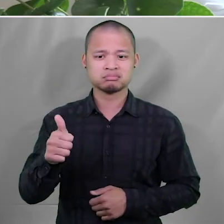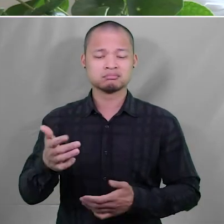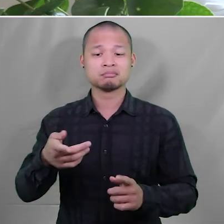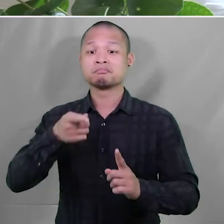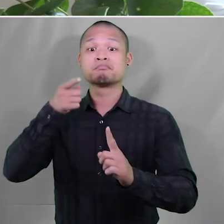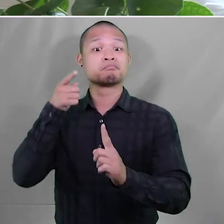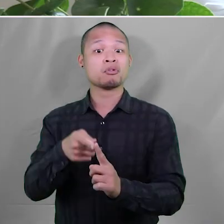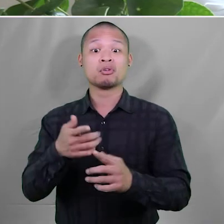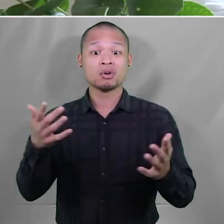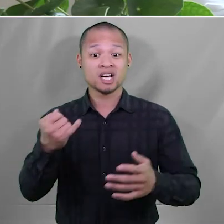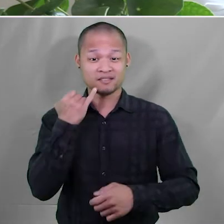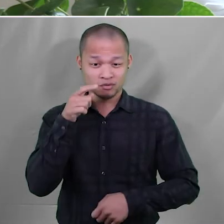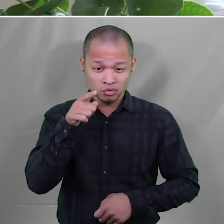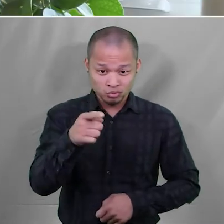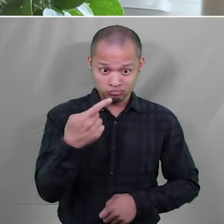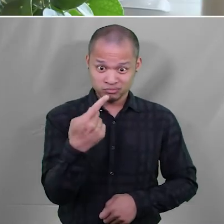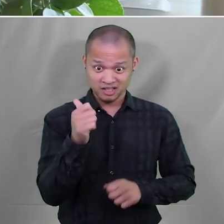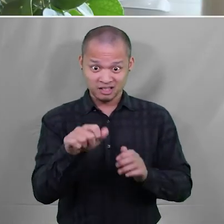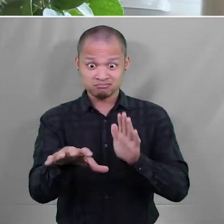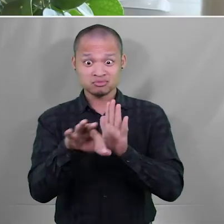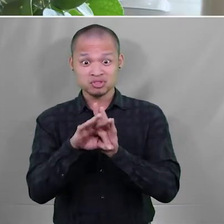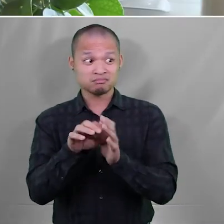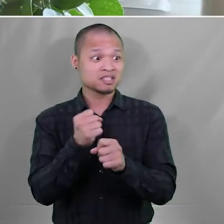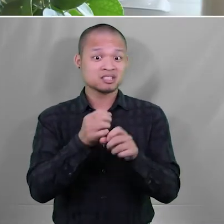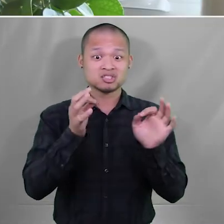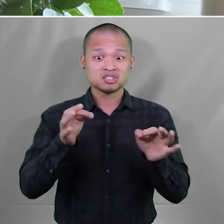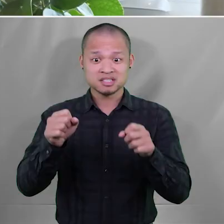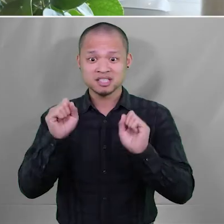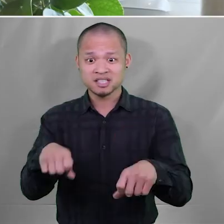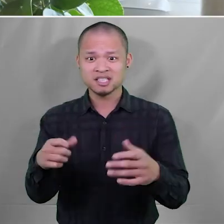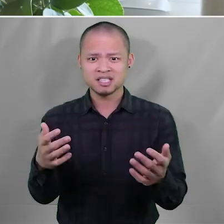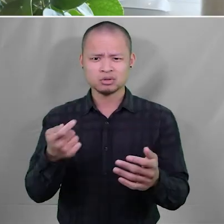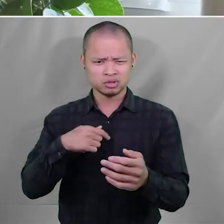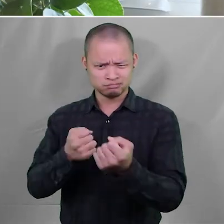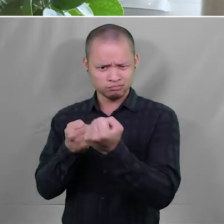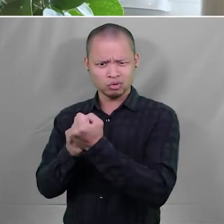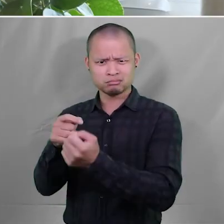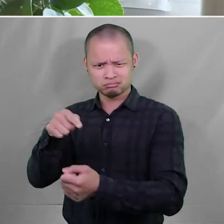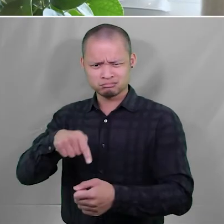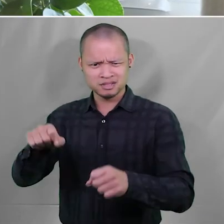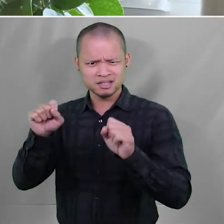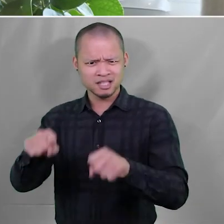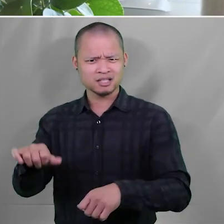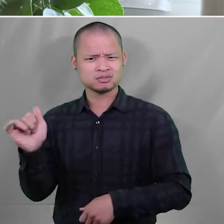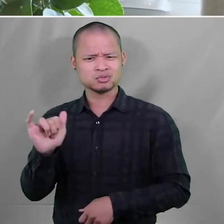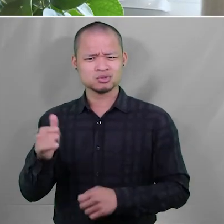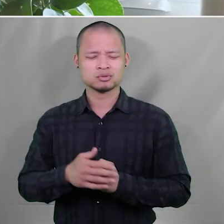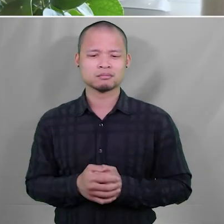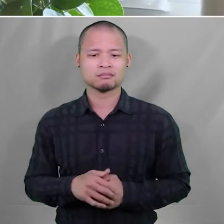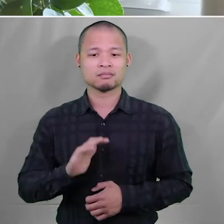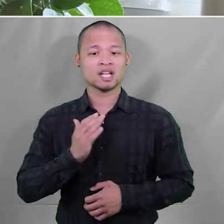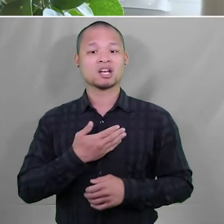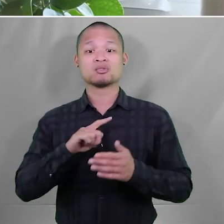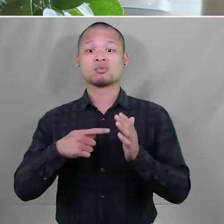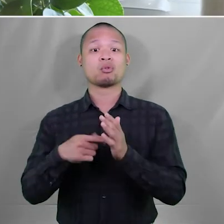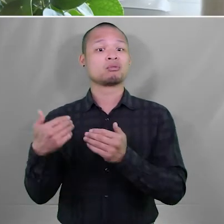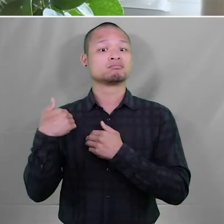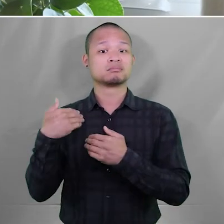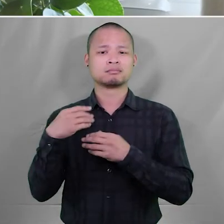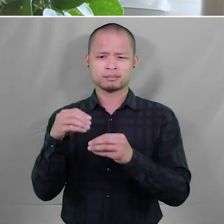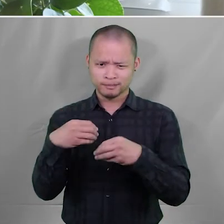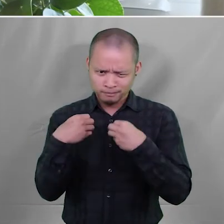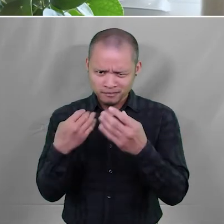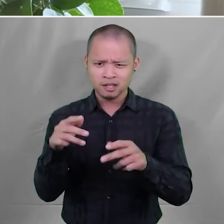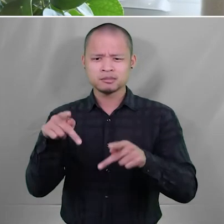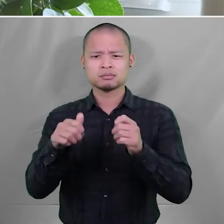here is, if you and I can choose to make certain decisions, so can the people we support. And our role in all of this is to